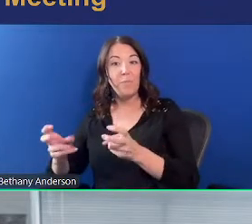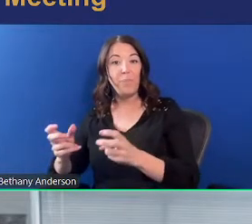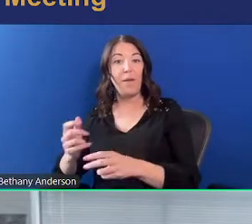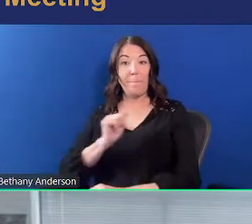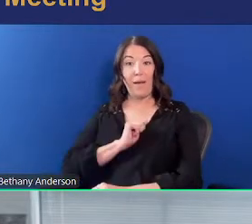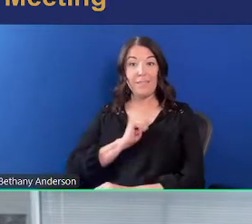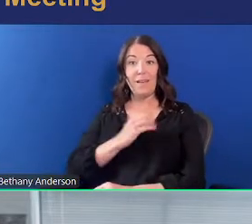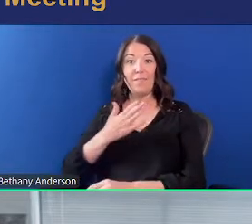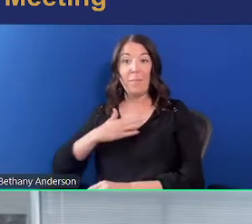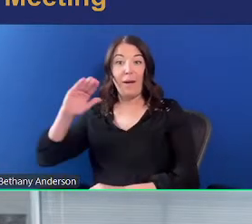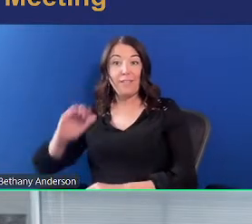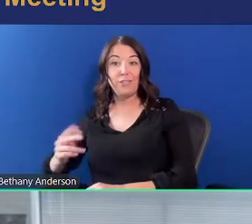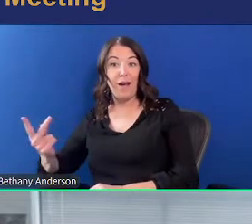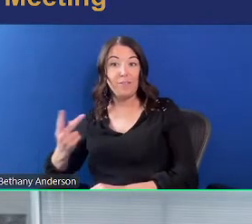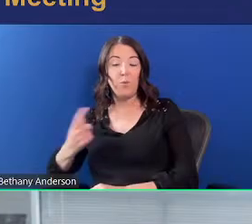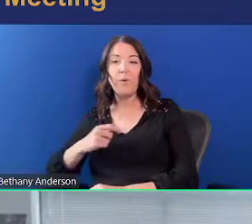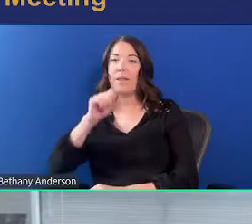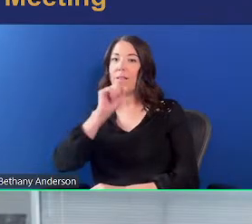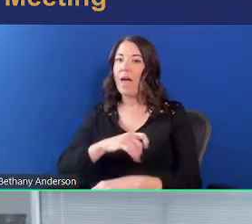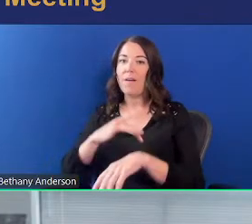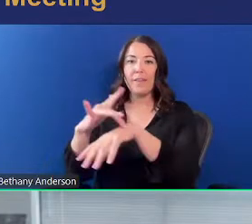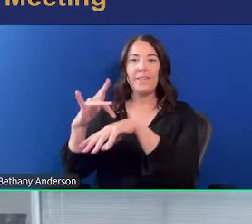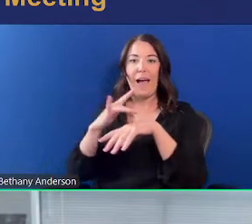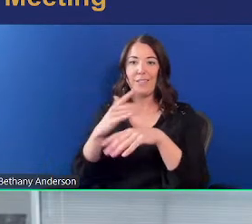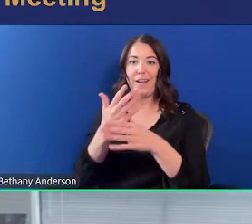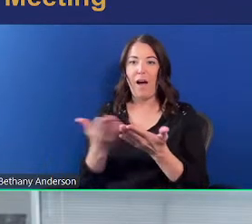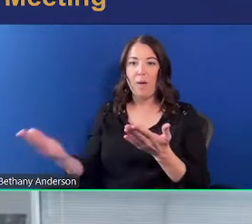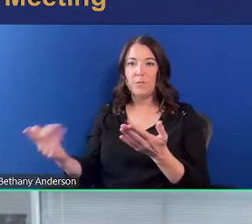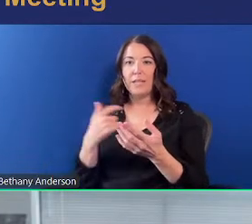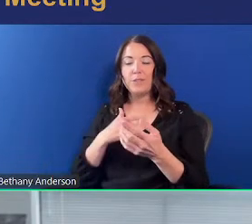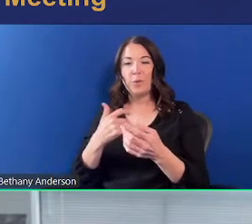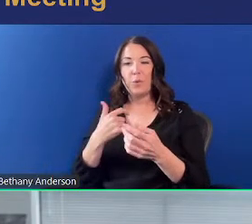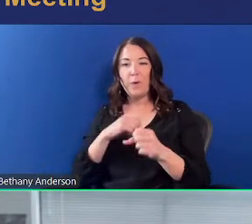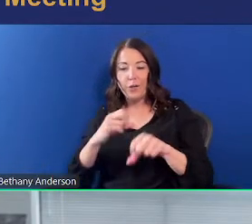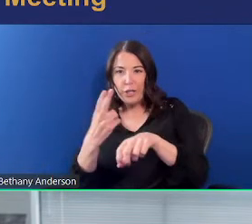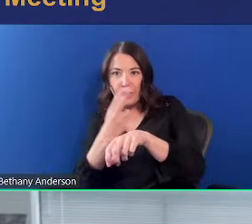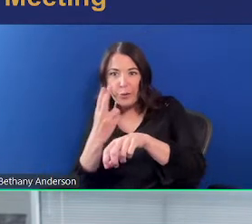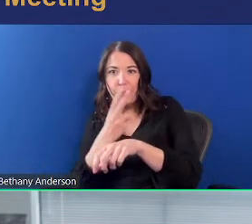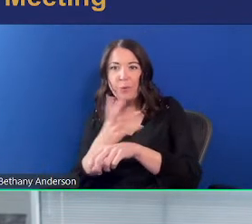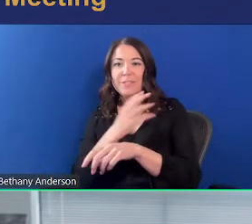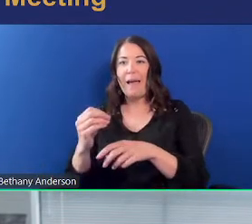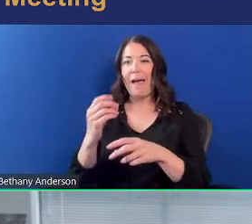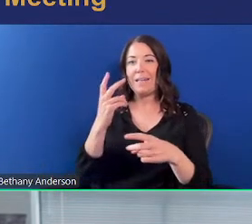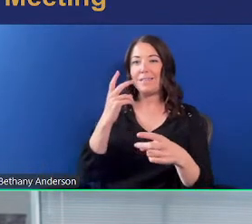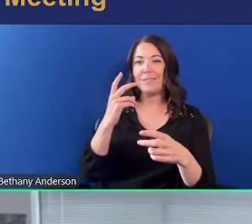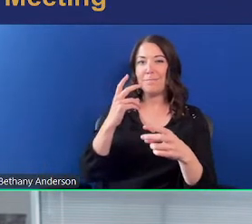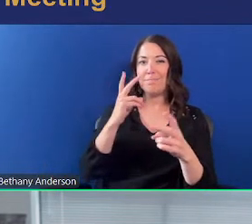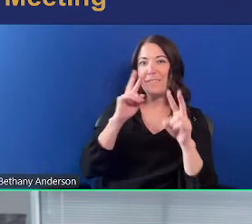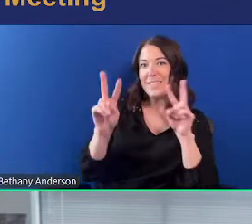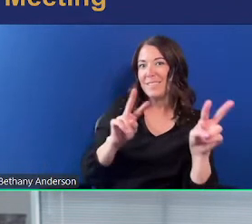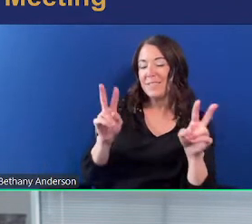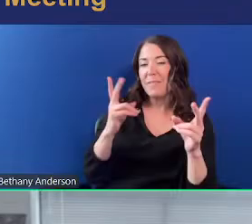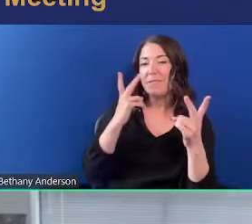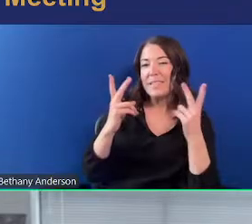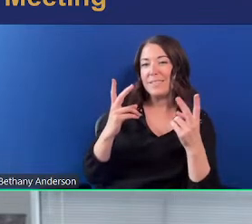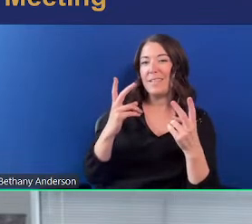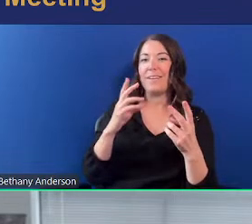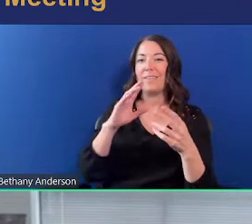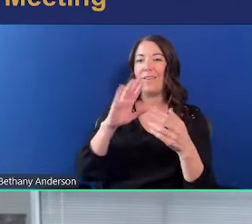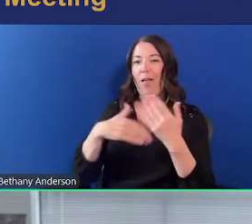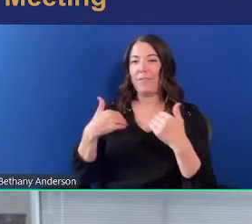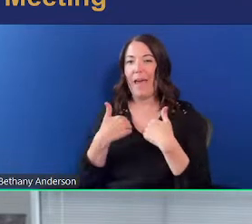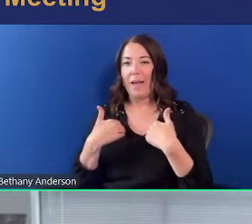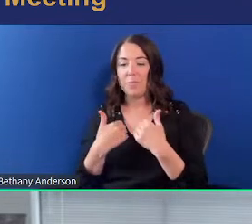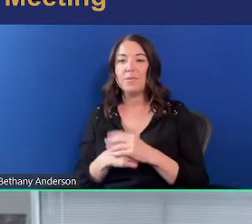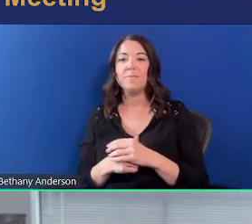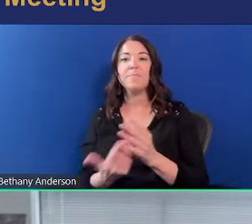child loved the tactile objects to interact with while visiting the animals. And again, just an opportunity for students who may not